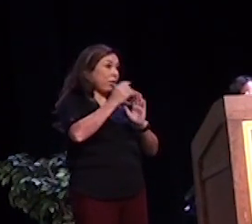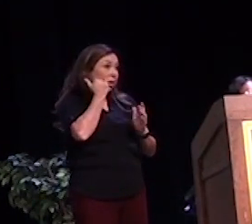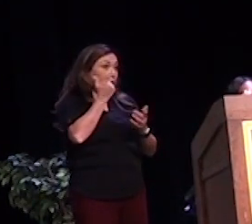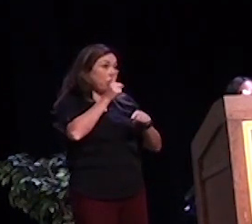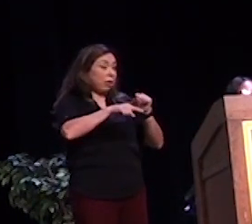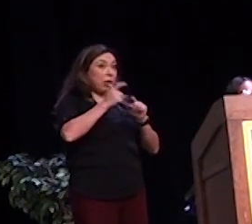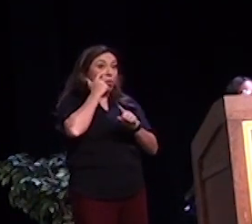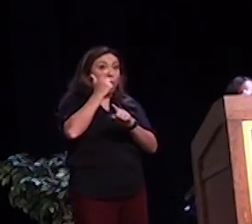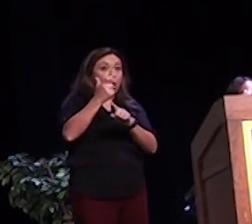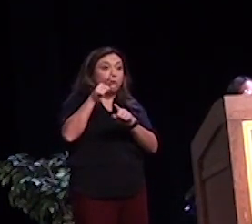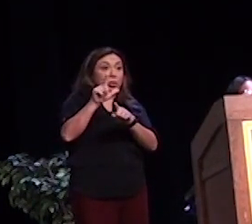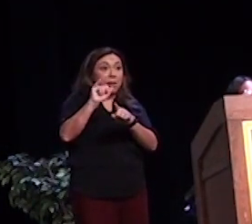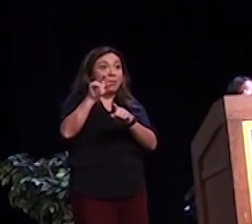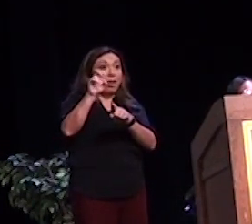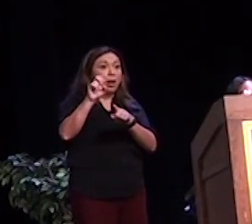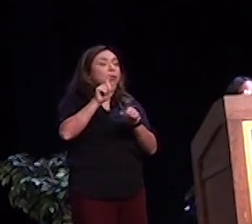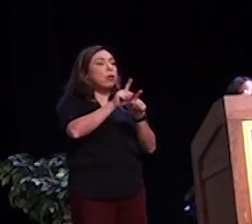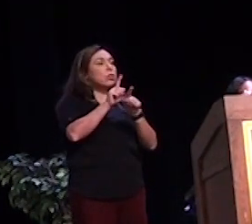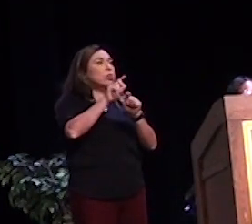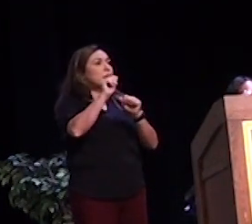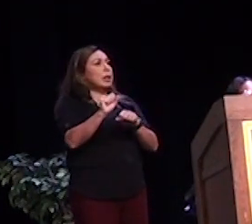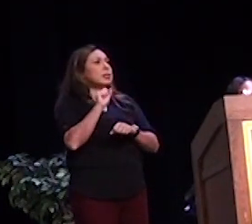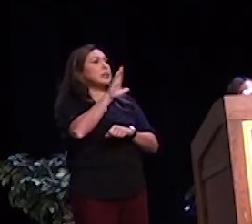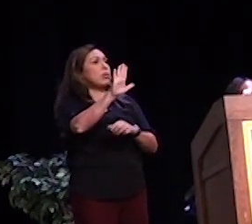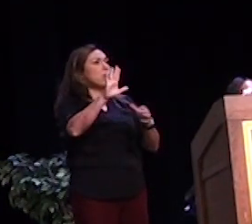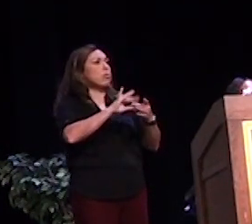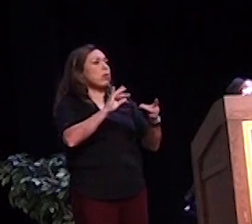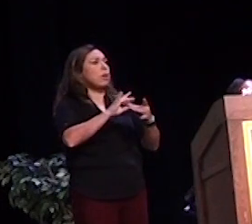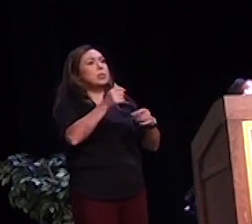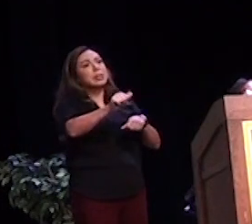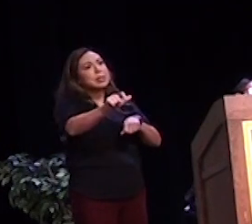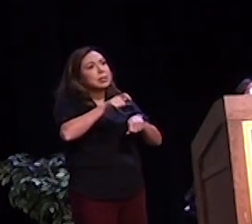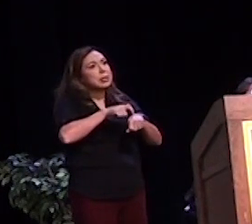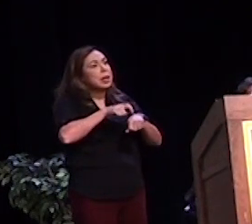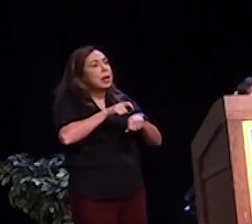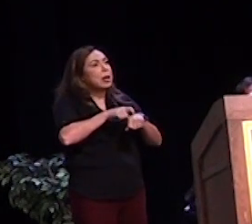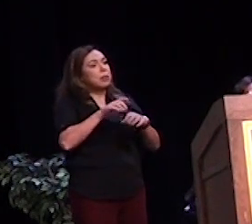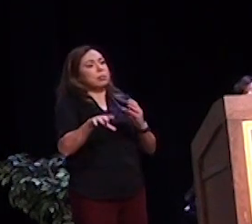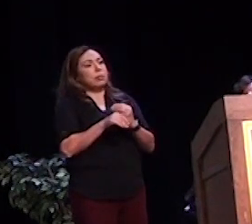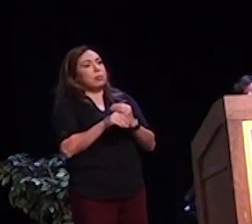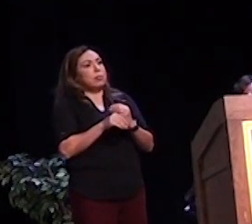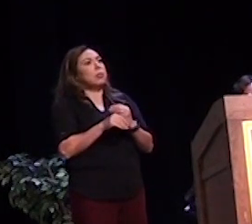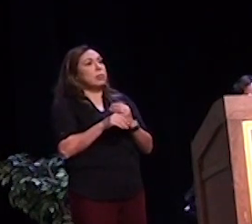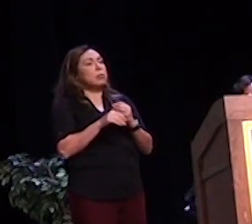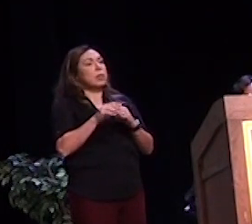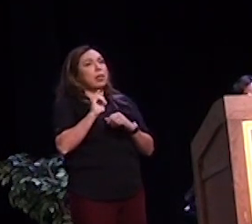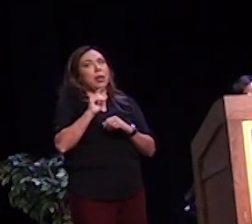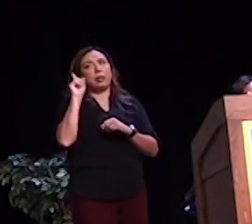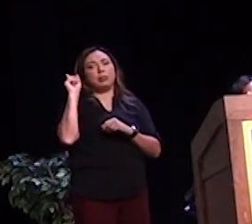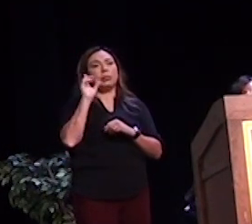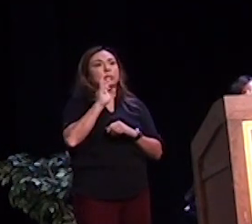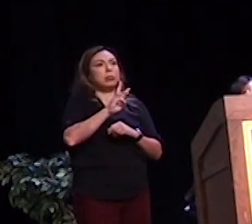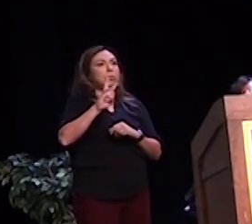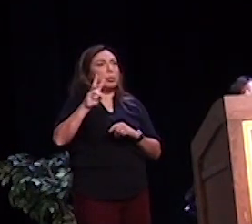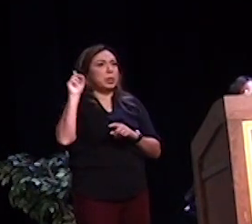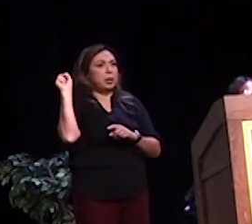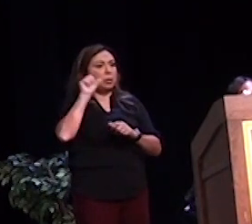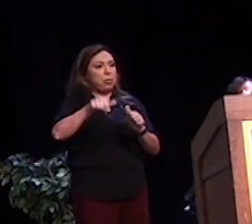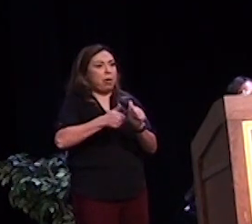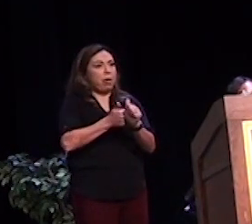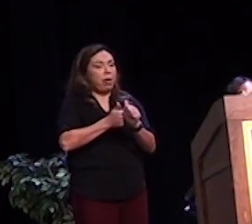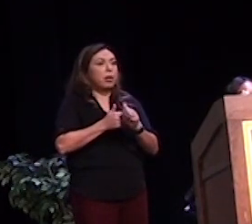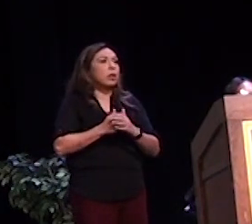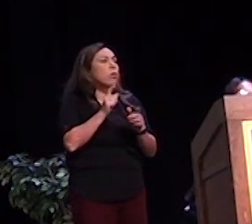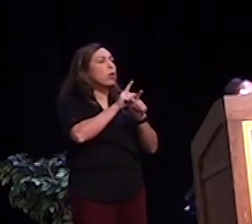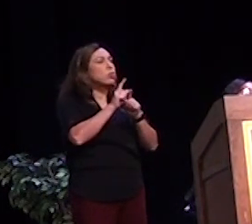to watch live, and you can also submit your comments at any time at the link that is located behind you. We also